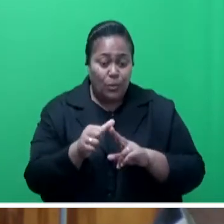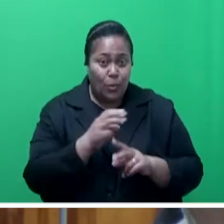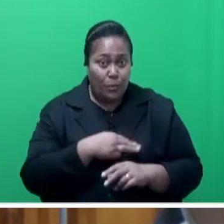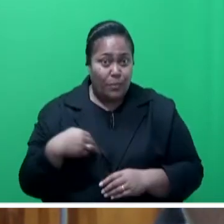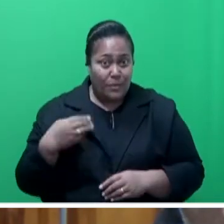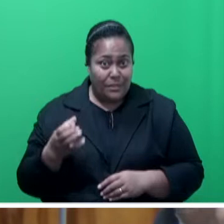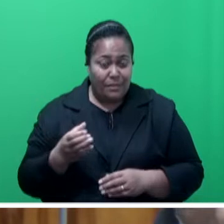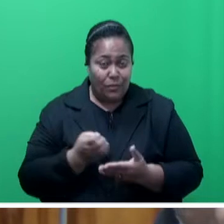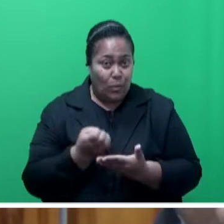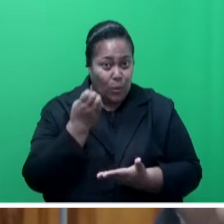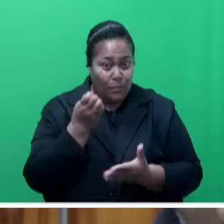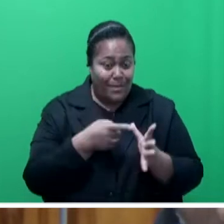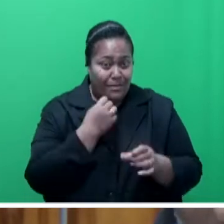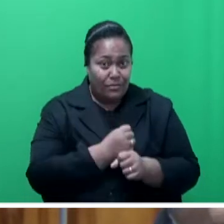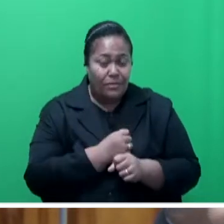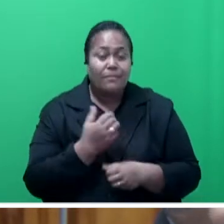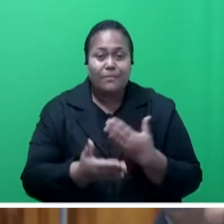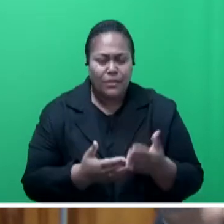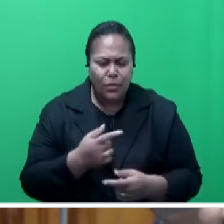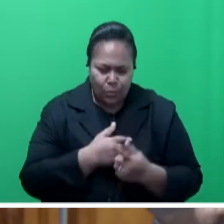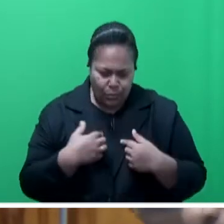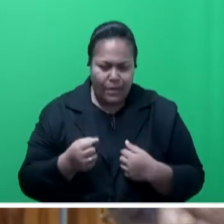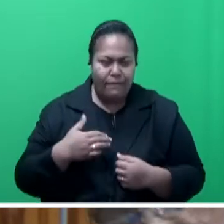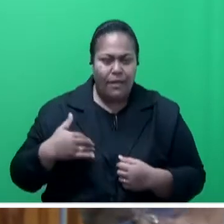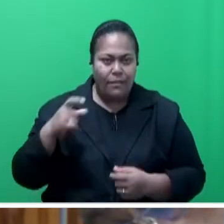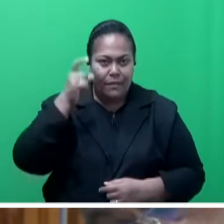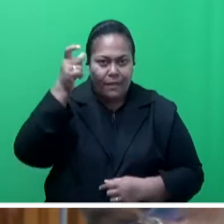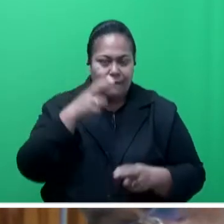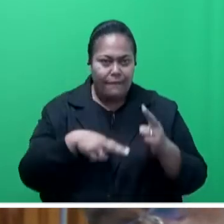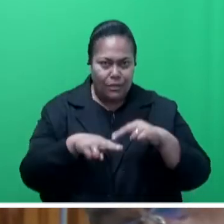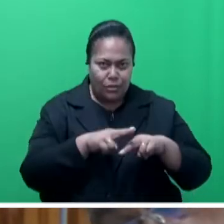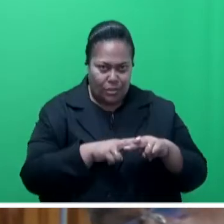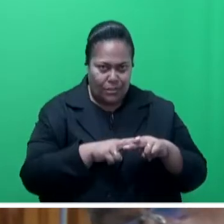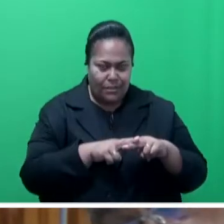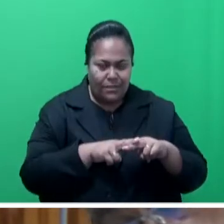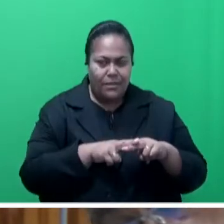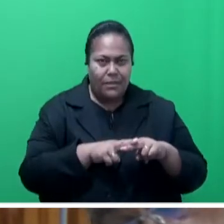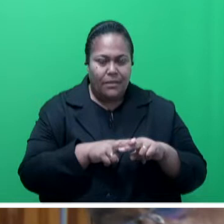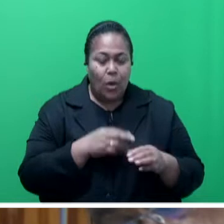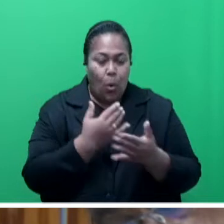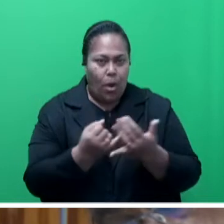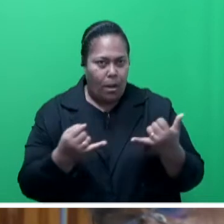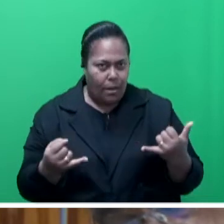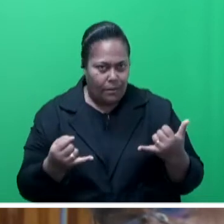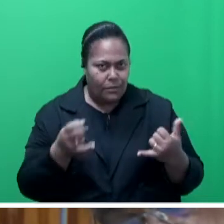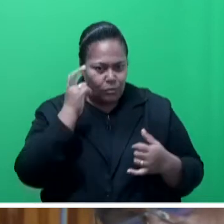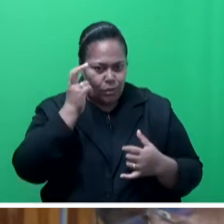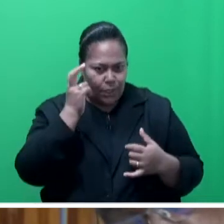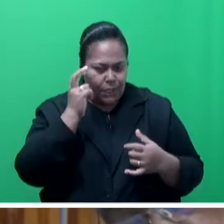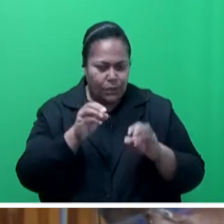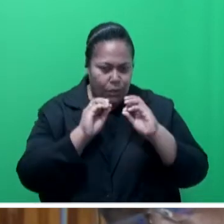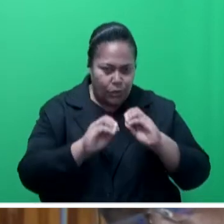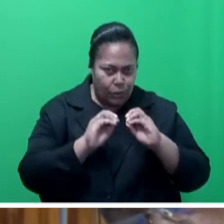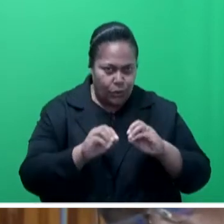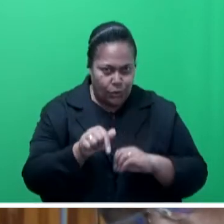is that we have Healthcare Fiji, which is coming online, and they will be offering cardiovascular services, including these cardiology